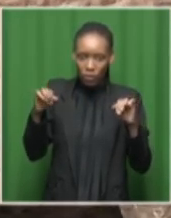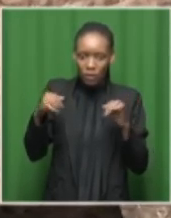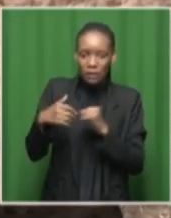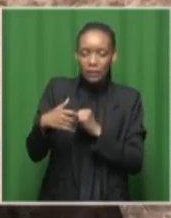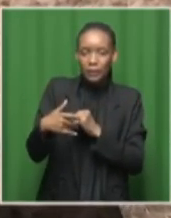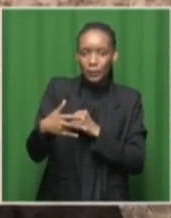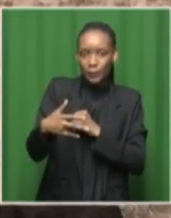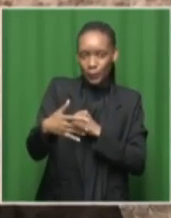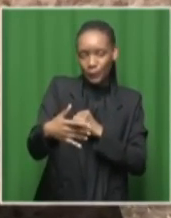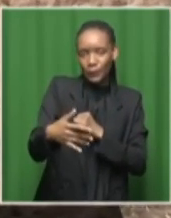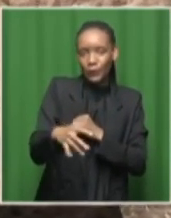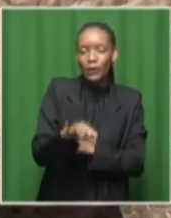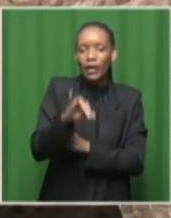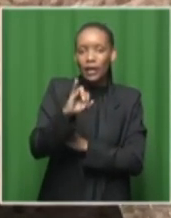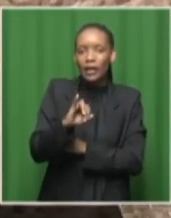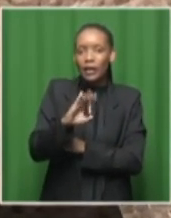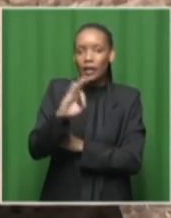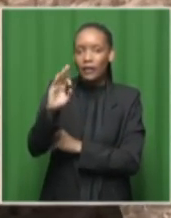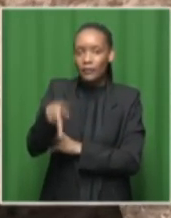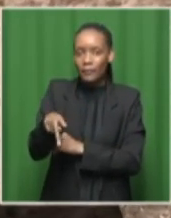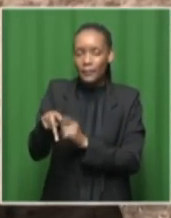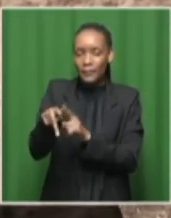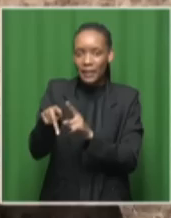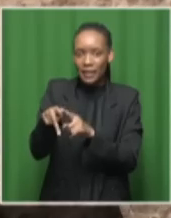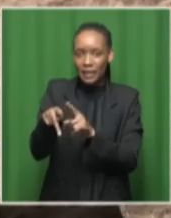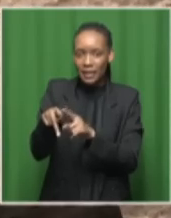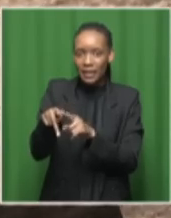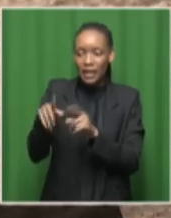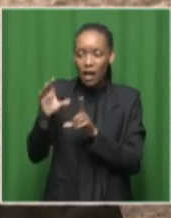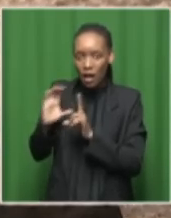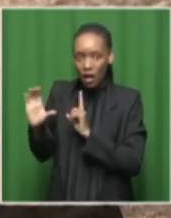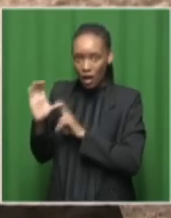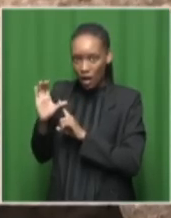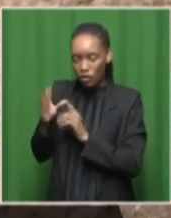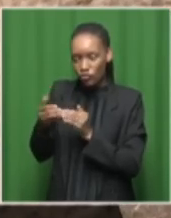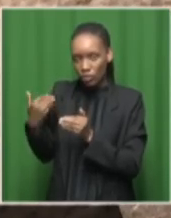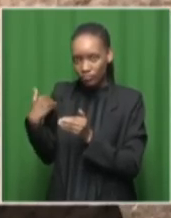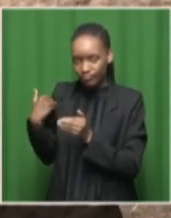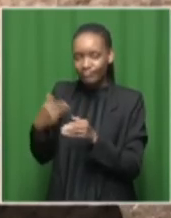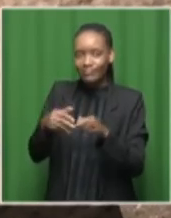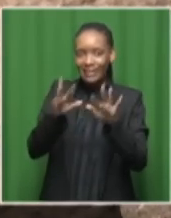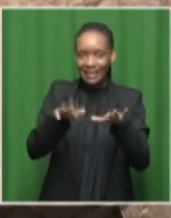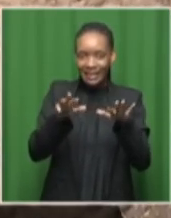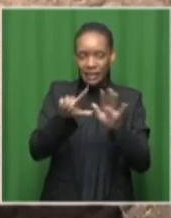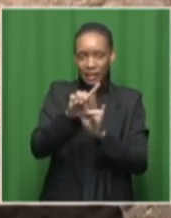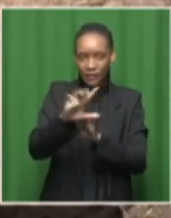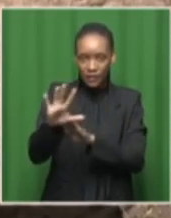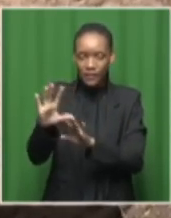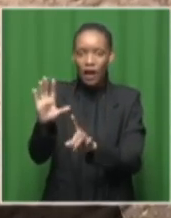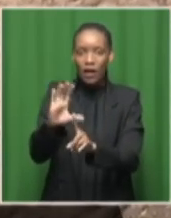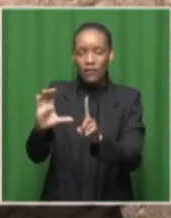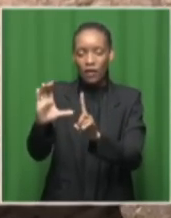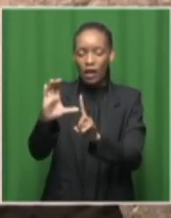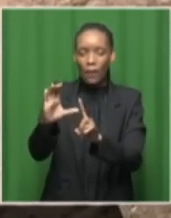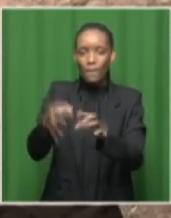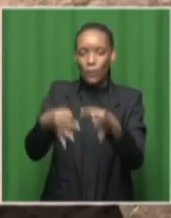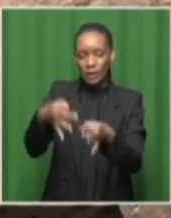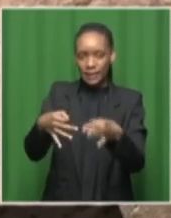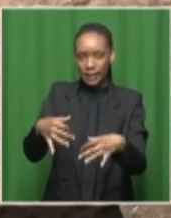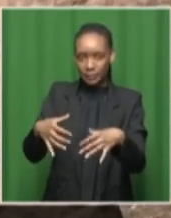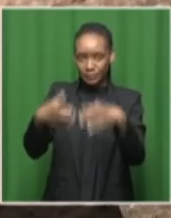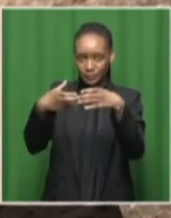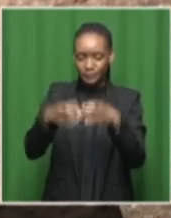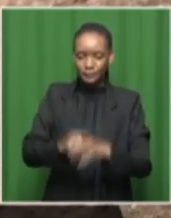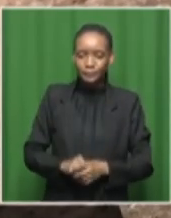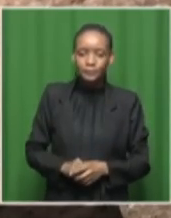IFP after that cultural organization in 1975. Well, what is currently taking